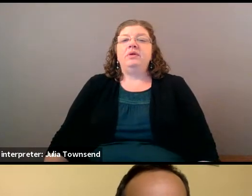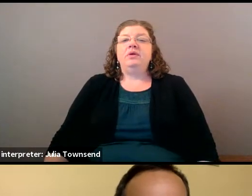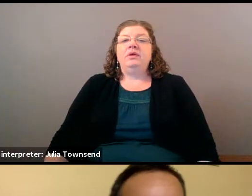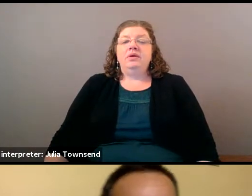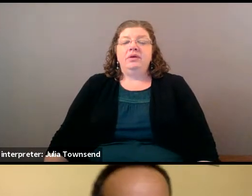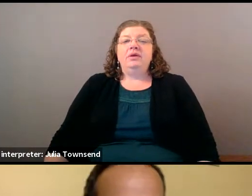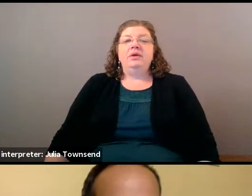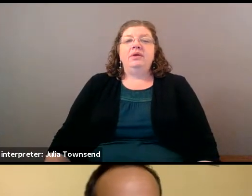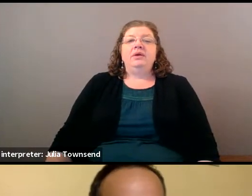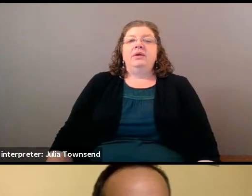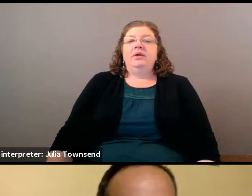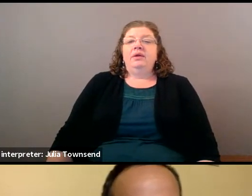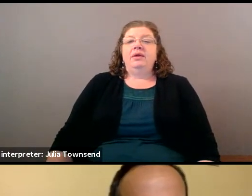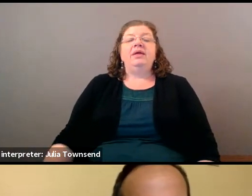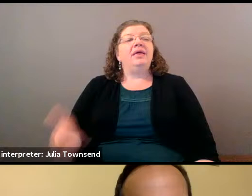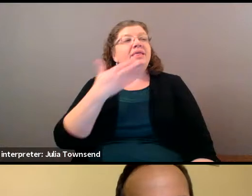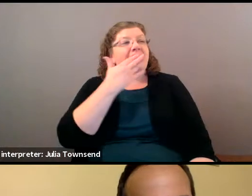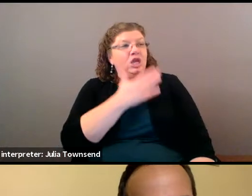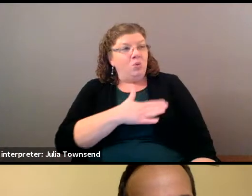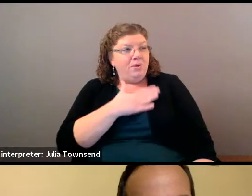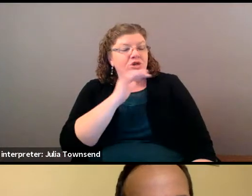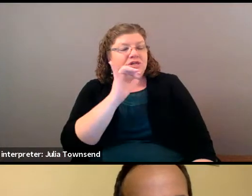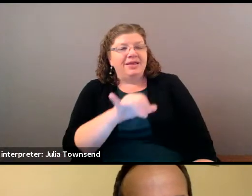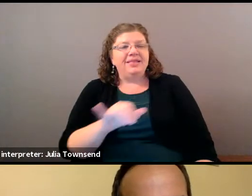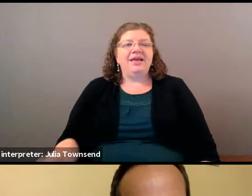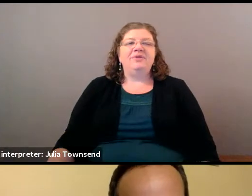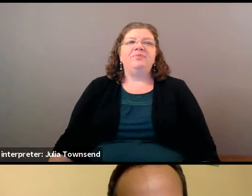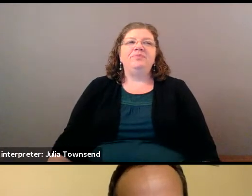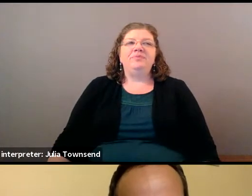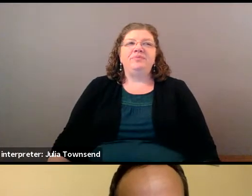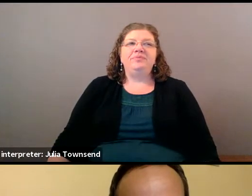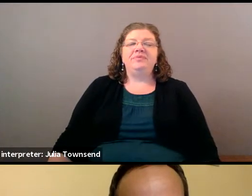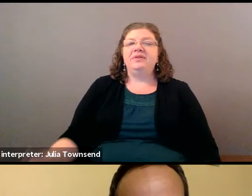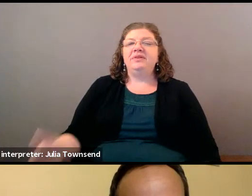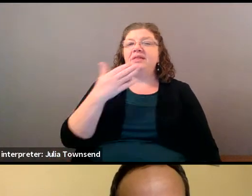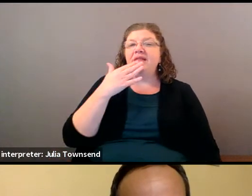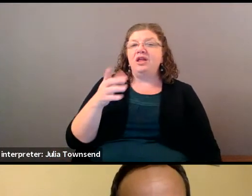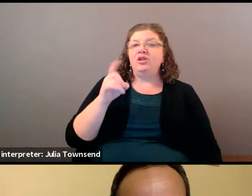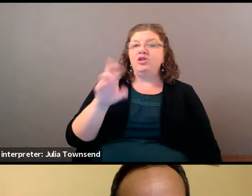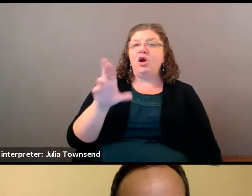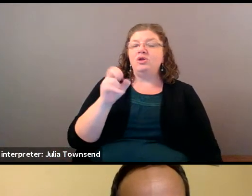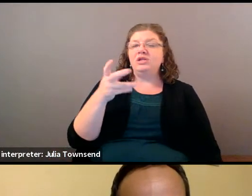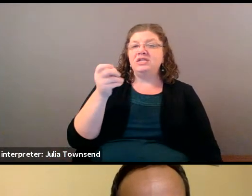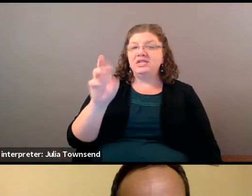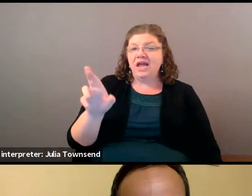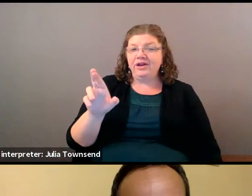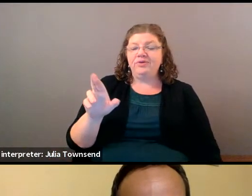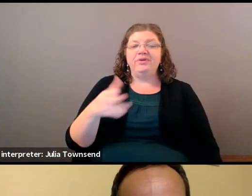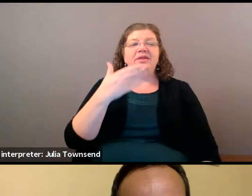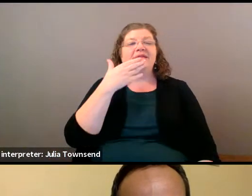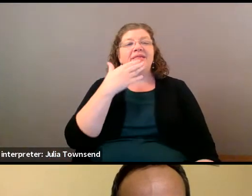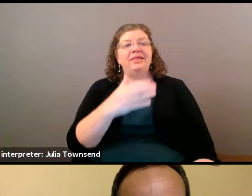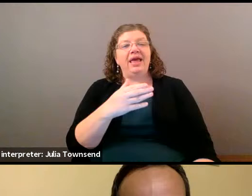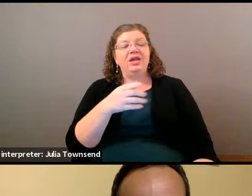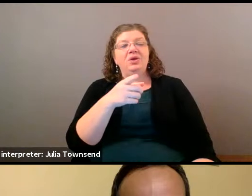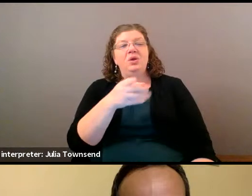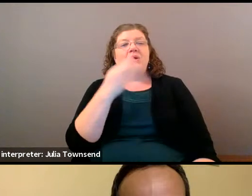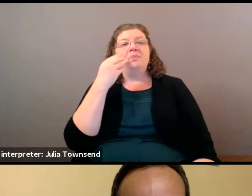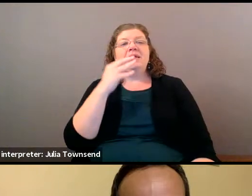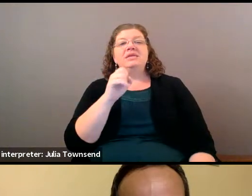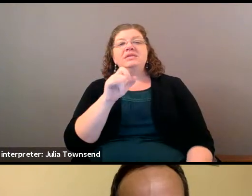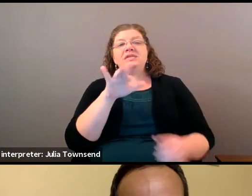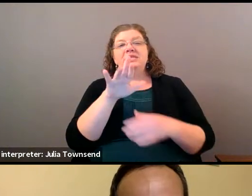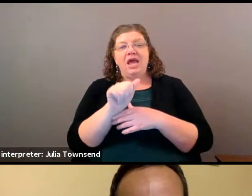Thank you. And Ms. Alvarez. Thank you, Dr. Schneider. Thank you, Ms. Sierra